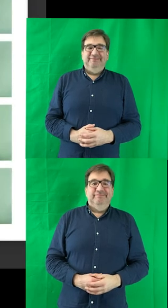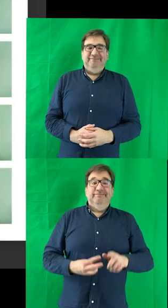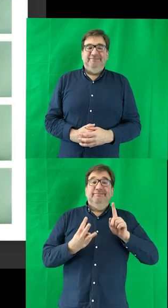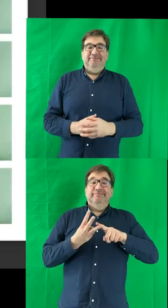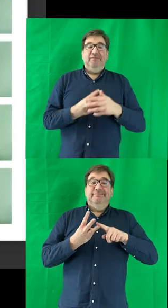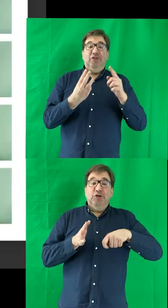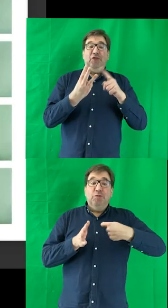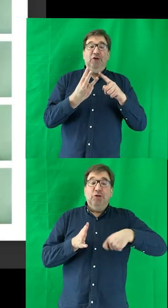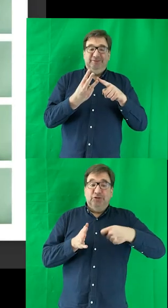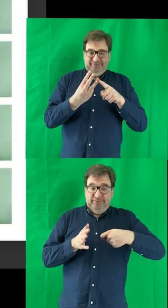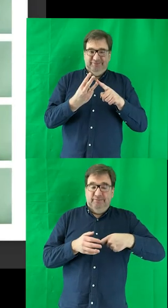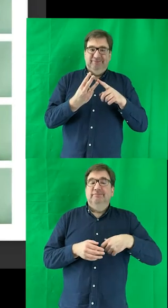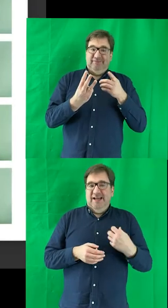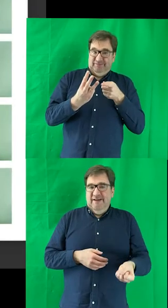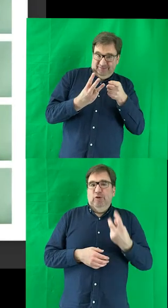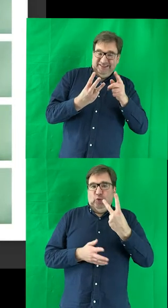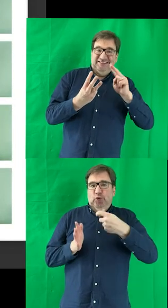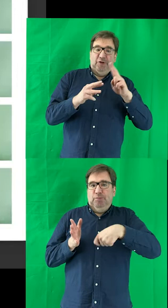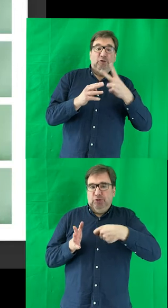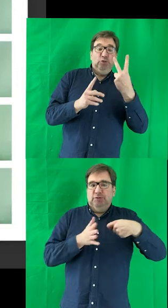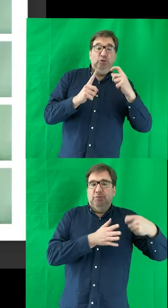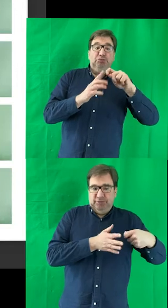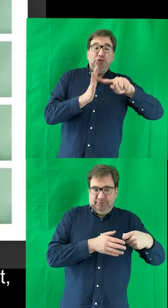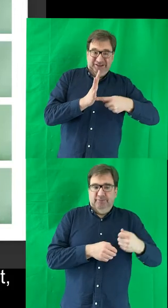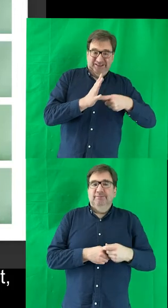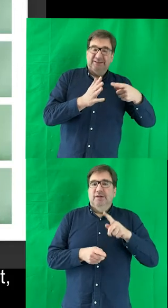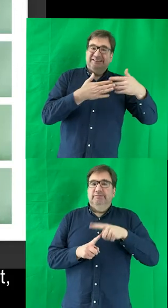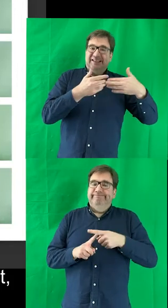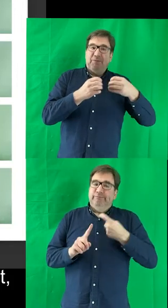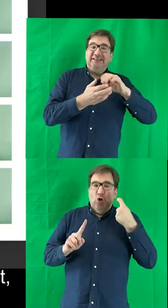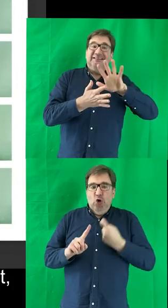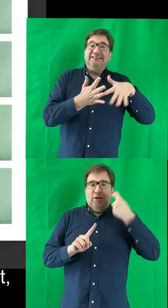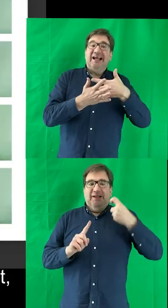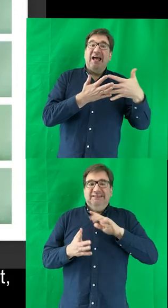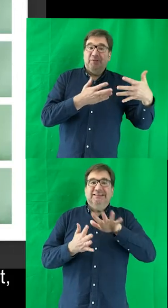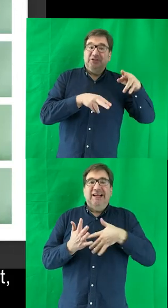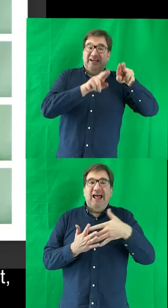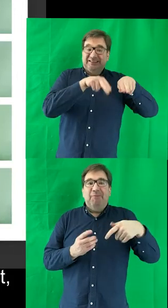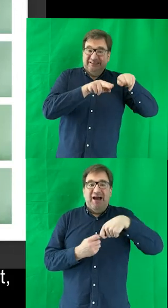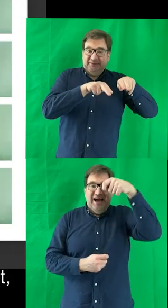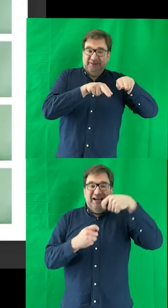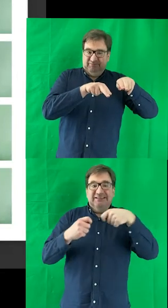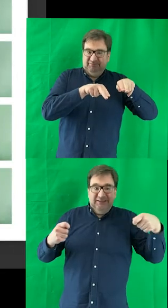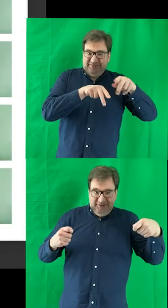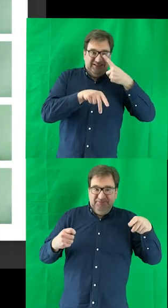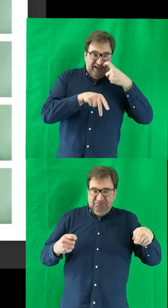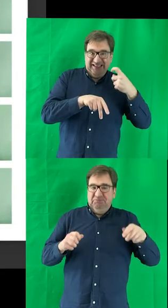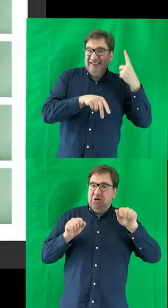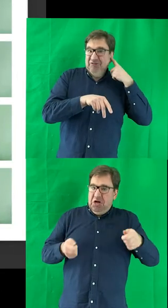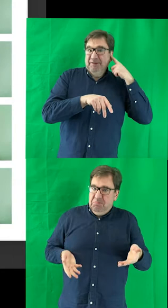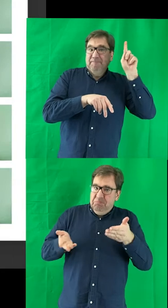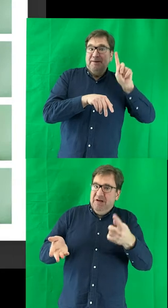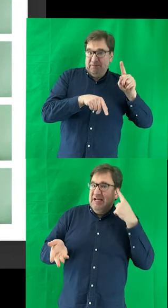And the third project is a second of 2 projects that deal with automatic sign language assessment, which